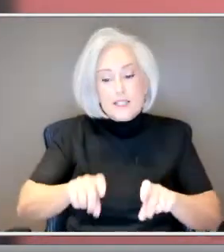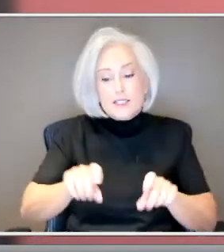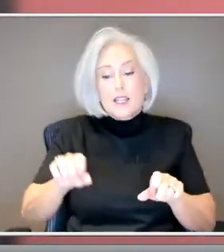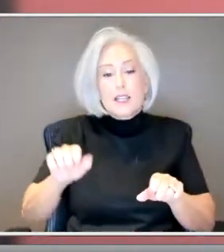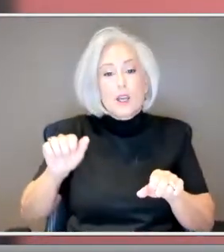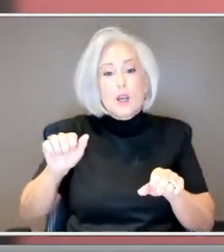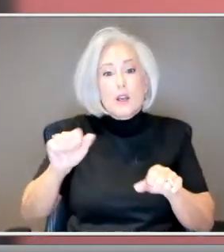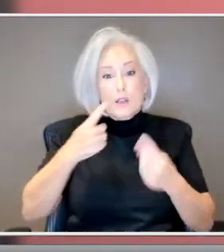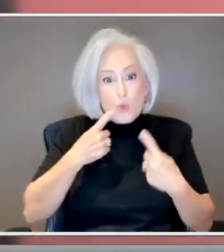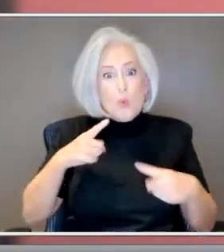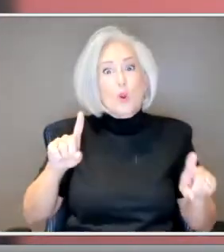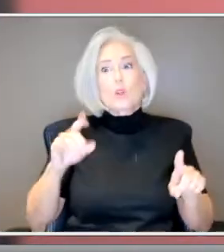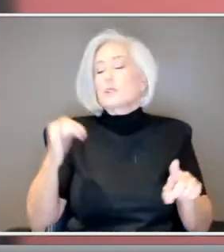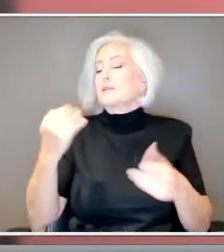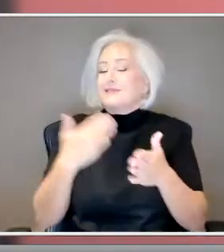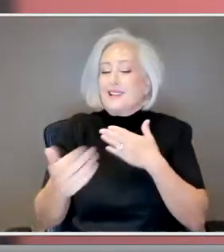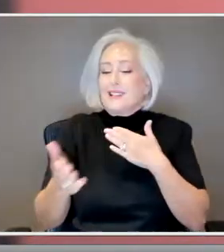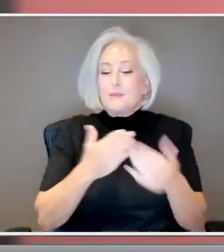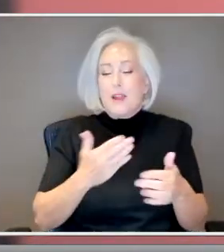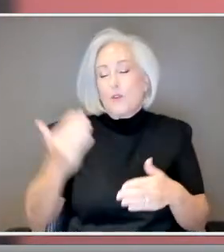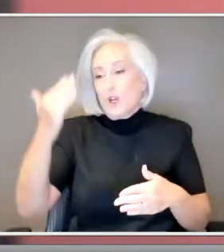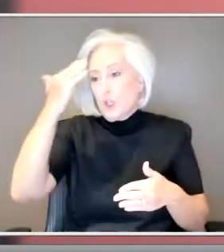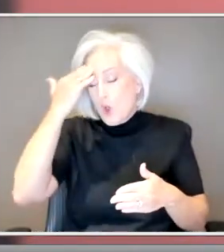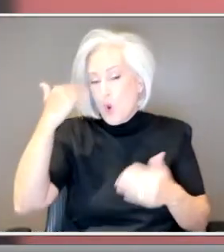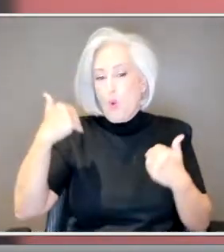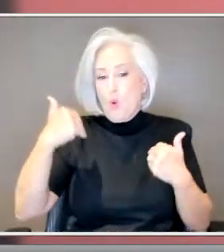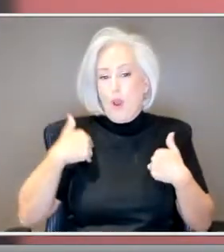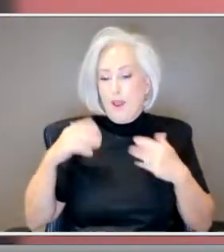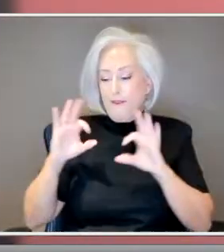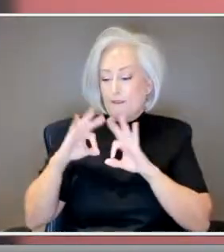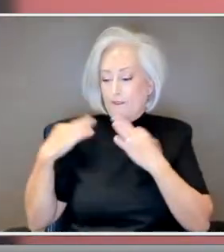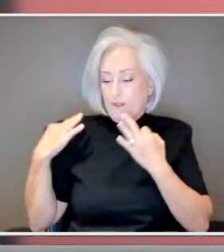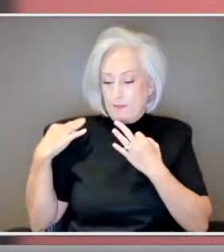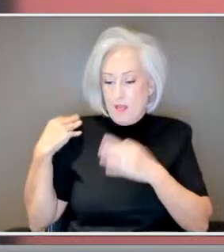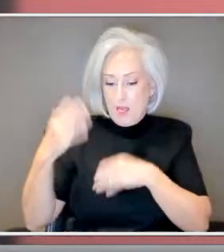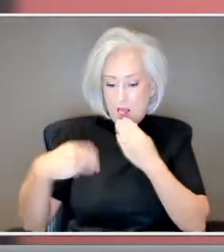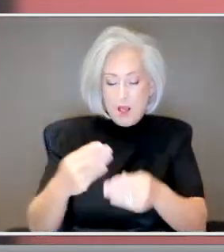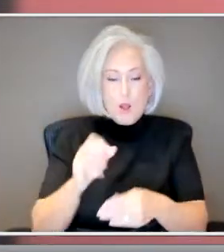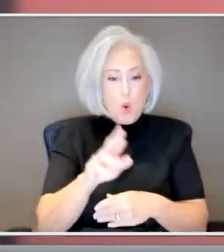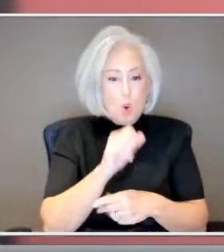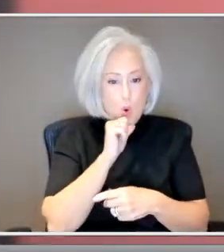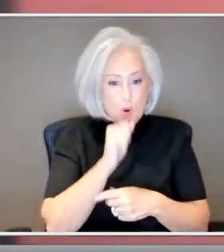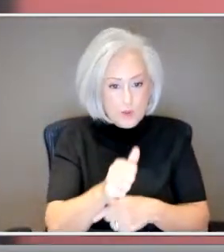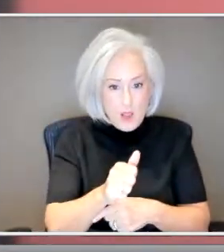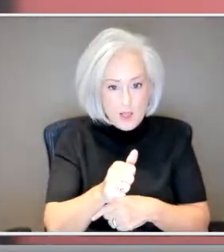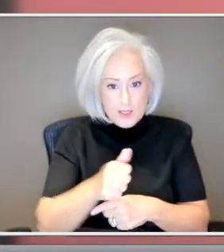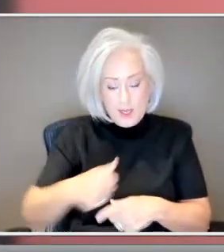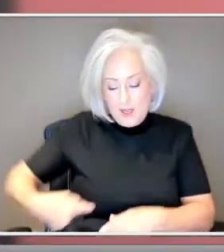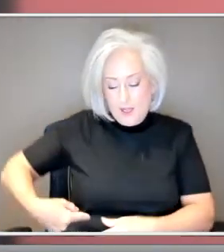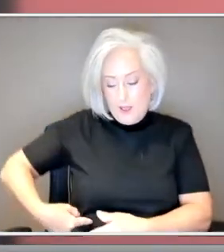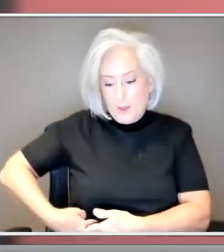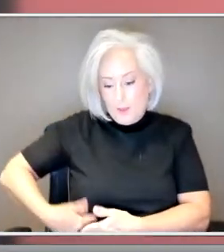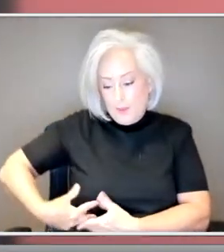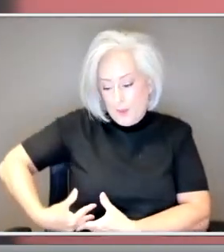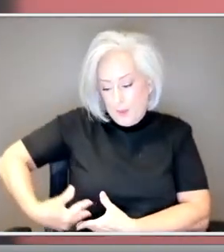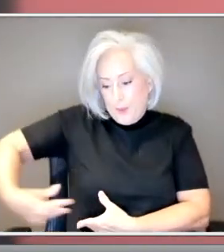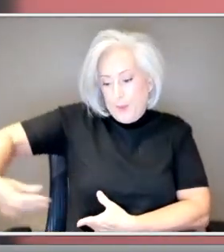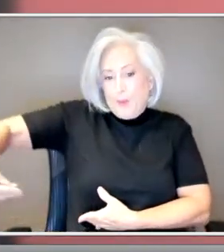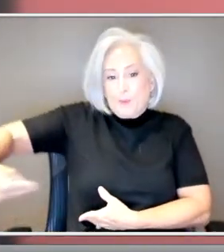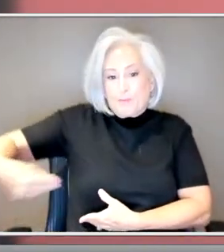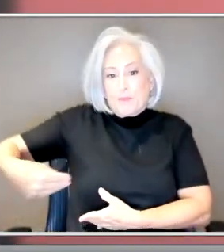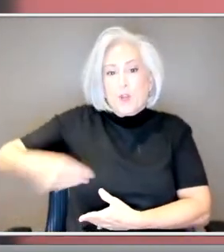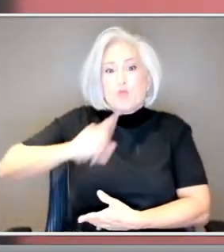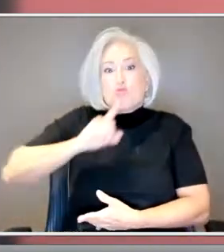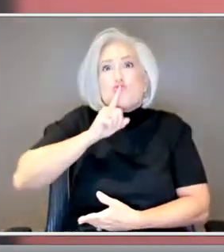for everyone, whether we have done genetic testing or not. But the amniocentesis gets a real genetic diagnosis and would be